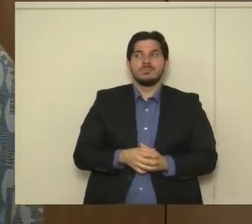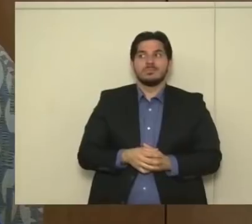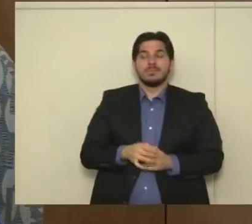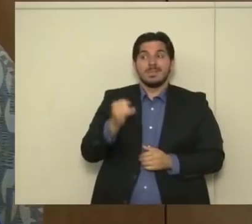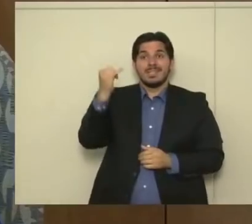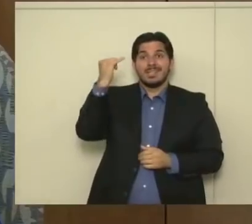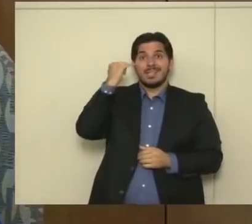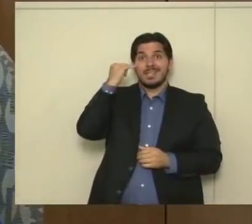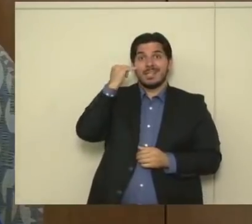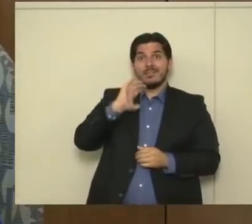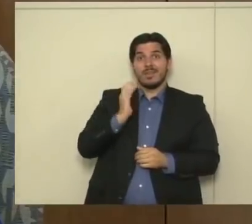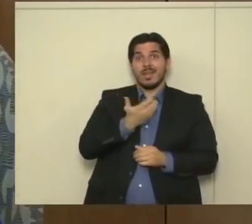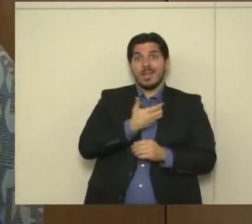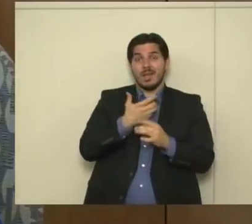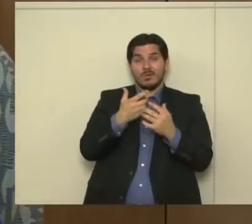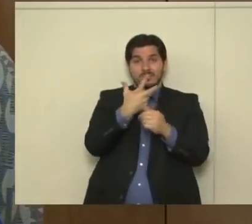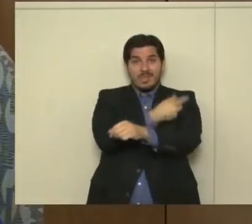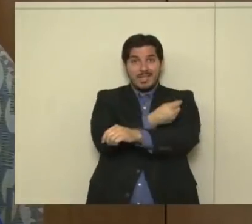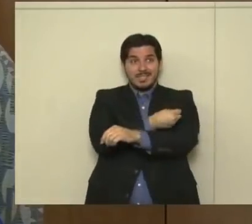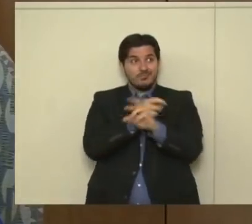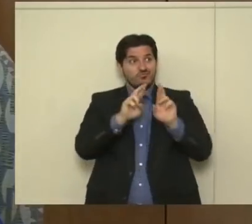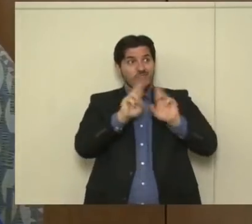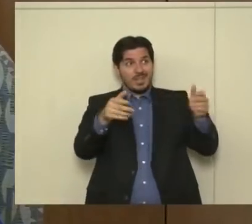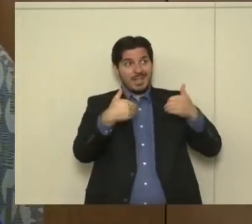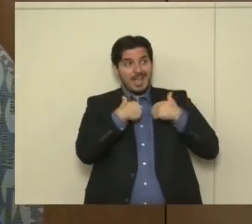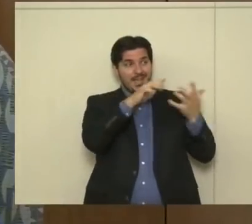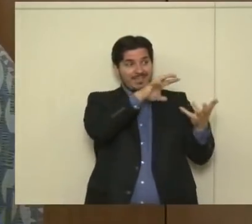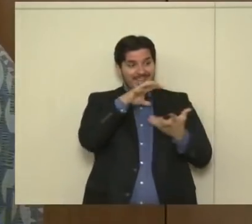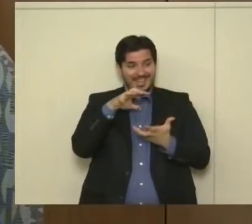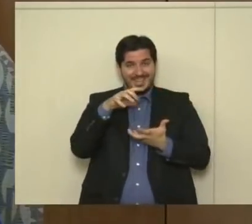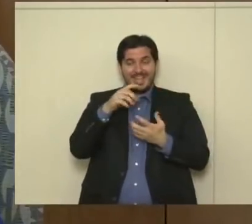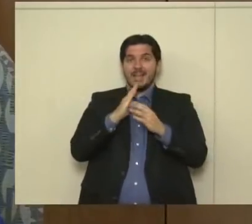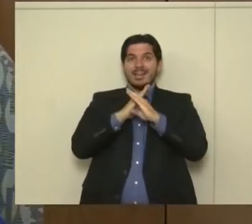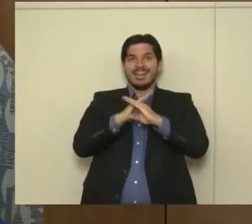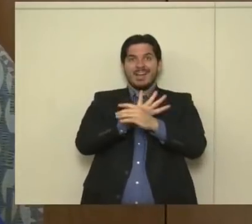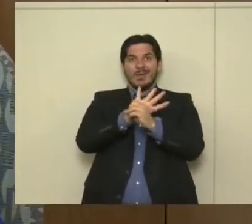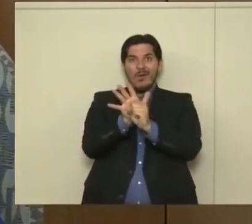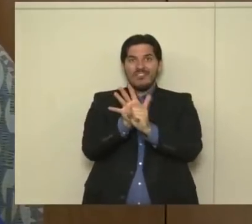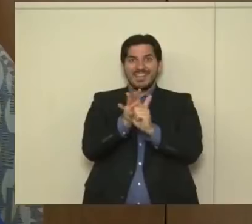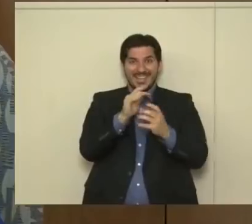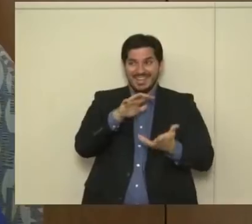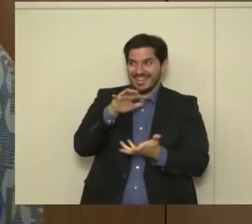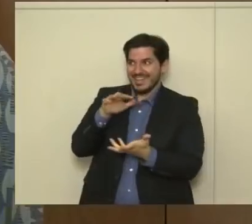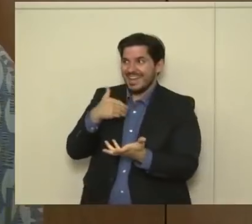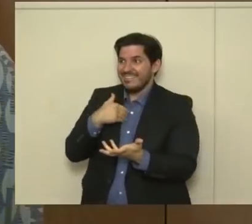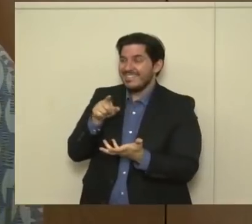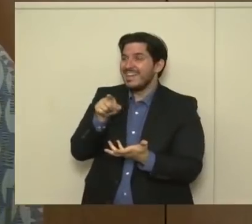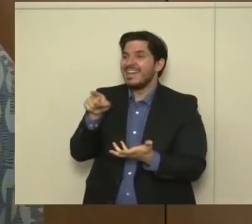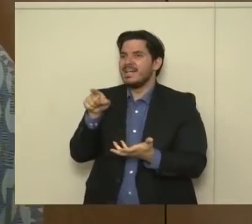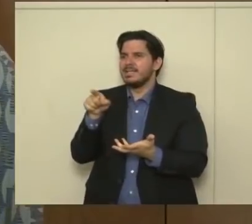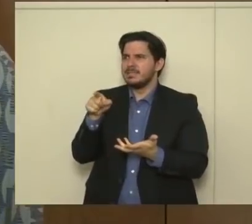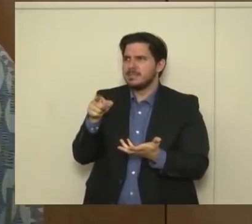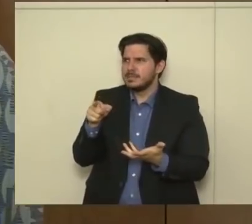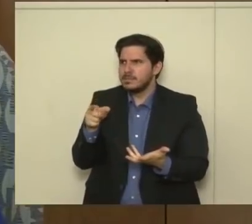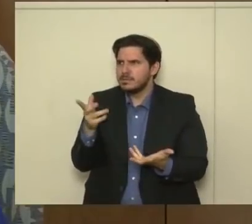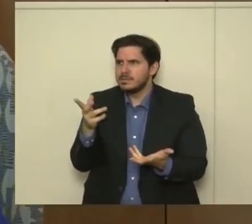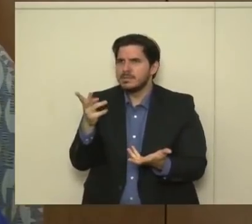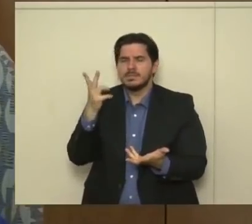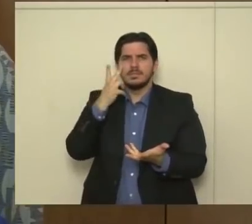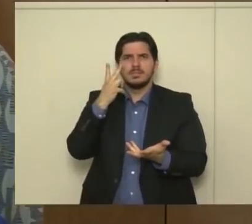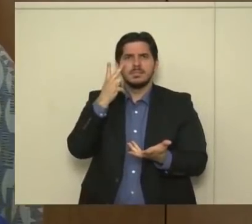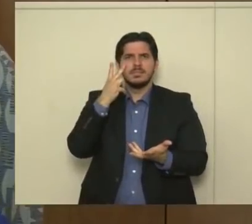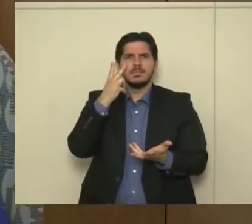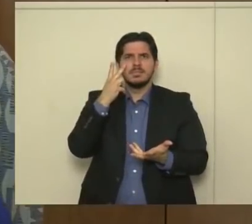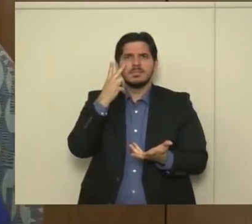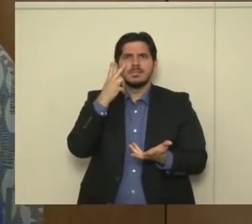COVID vaccines, we will not get the kind of opportunities to protect our